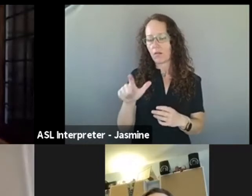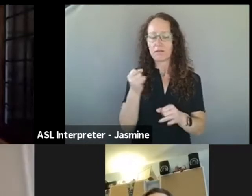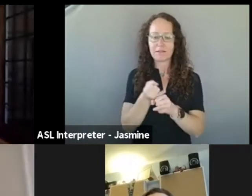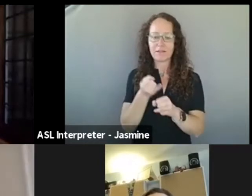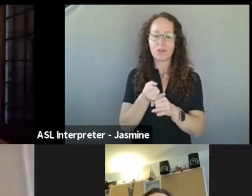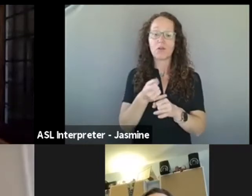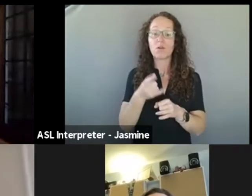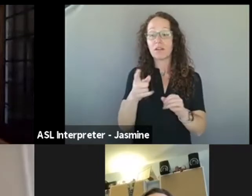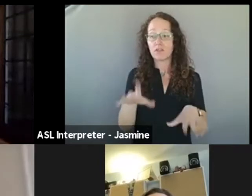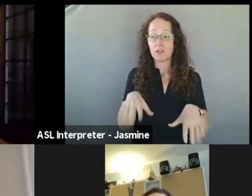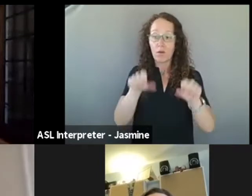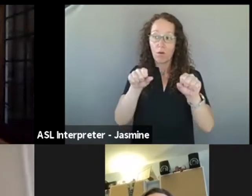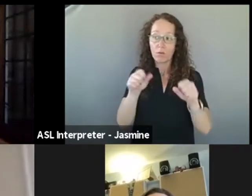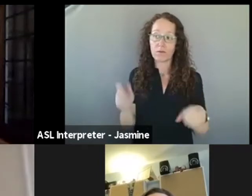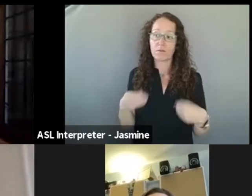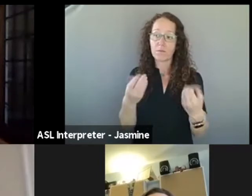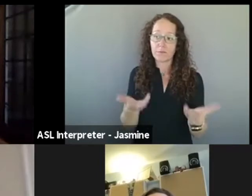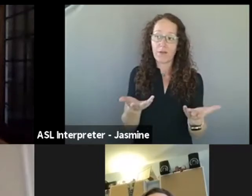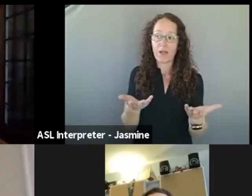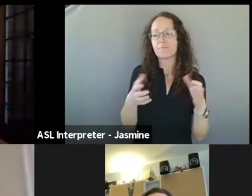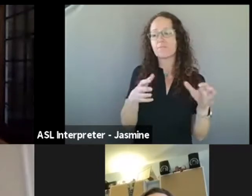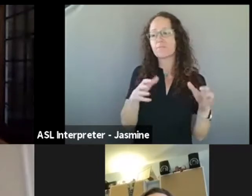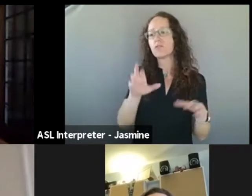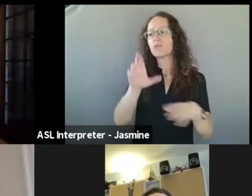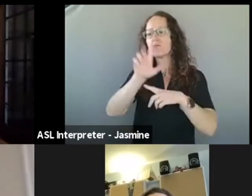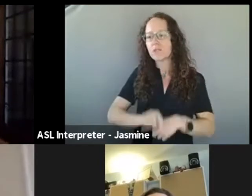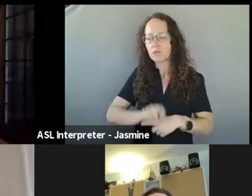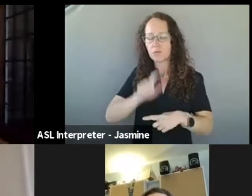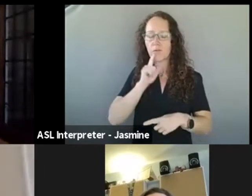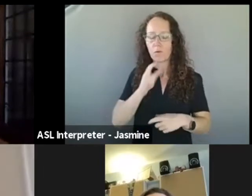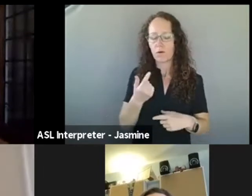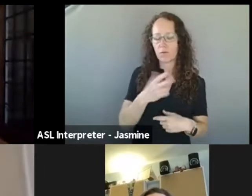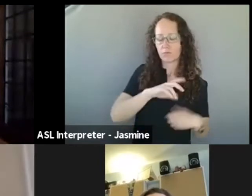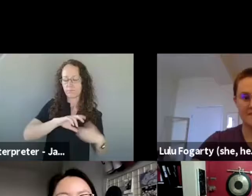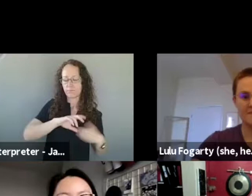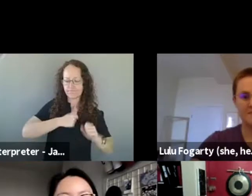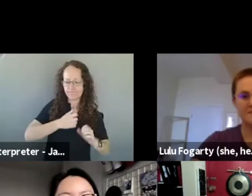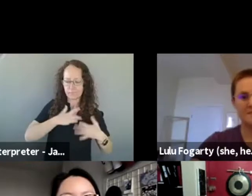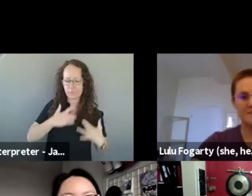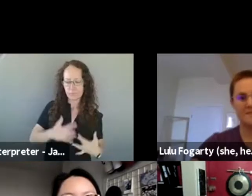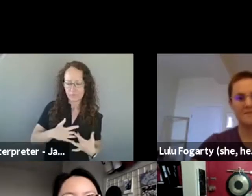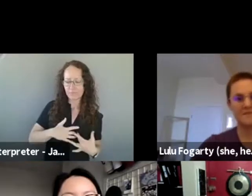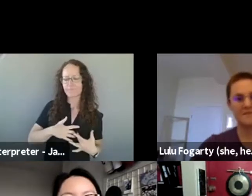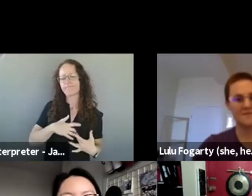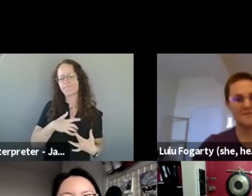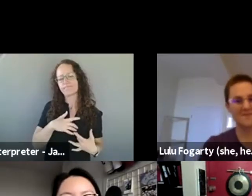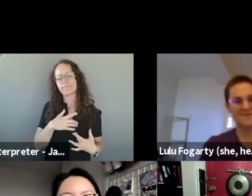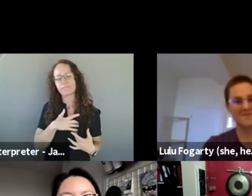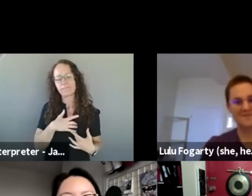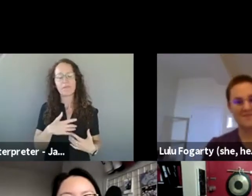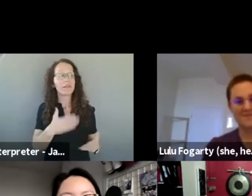Thank you so much, Megan. What an absolute honor and pleasure it is to be here today.